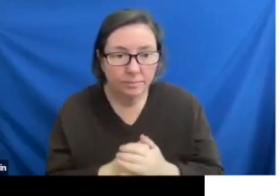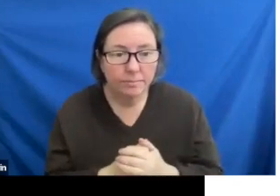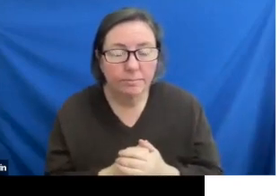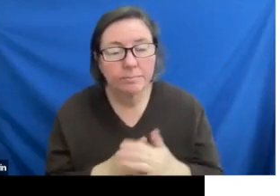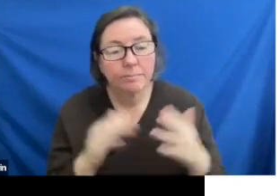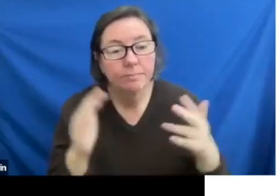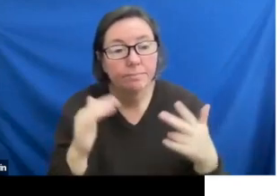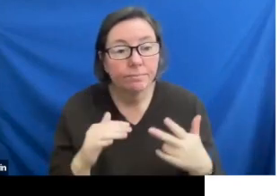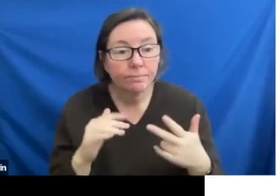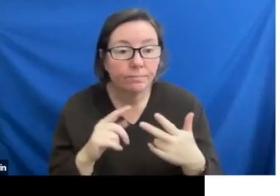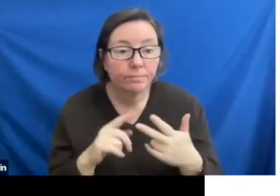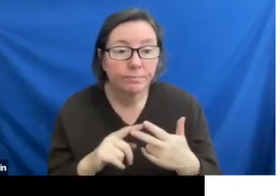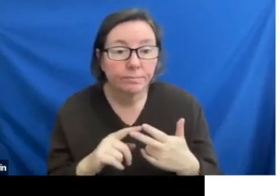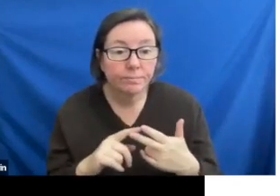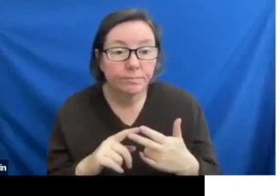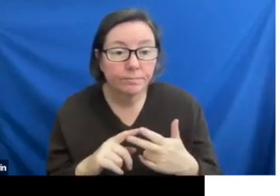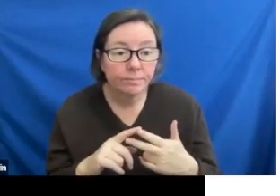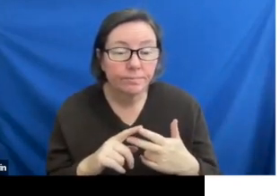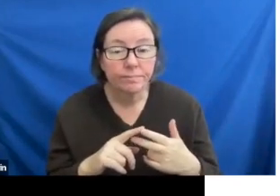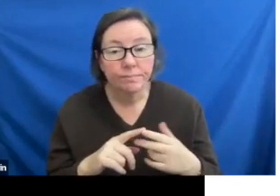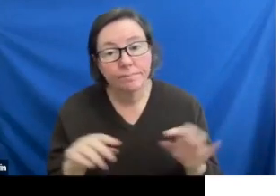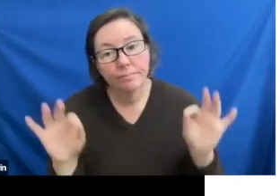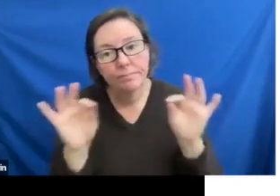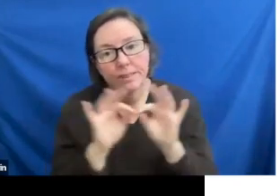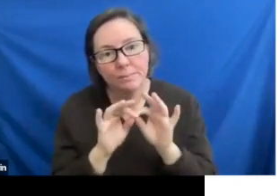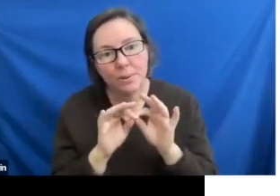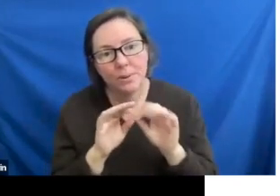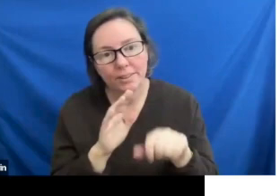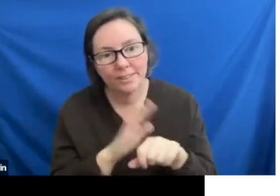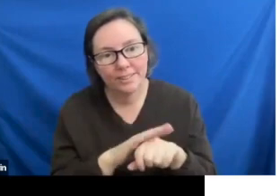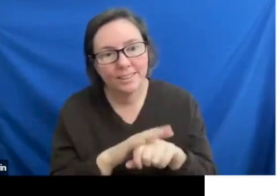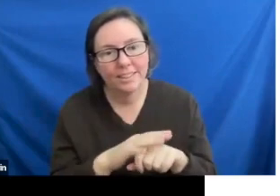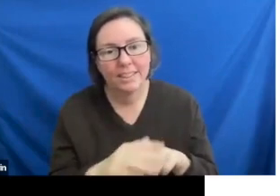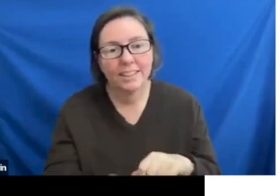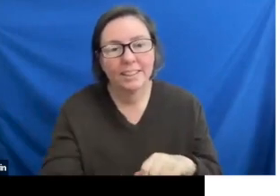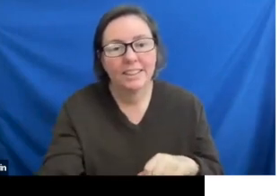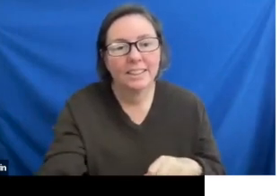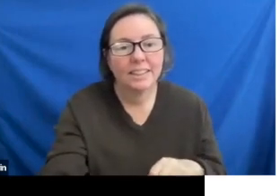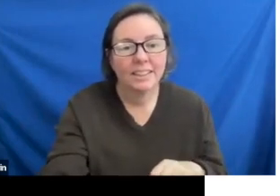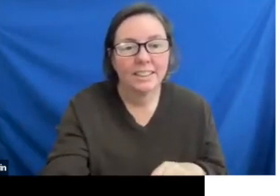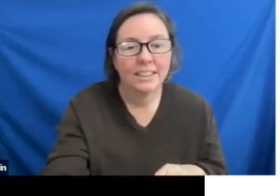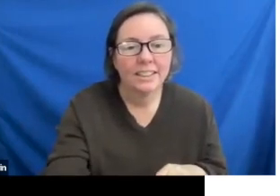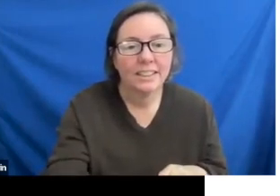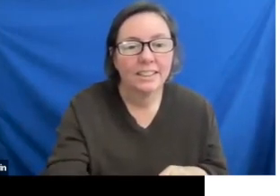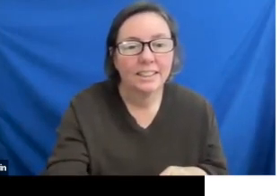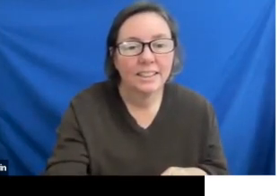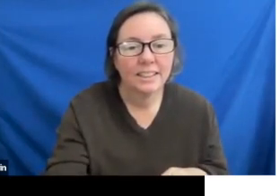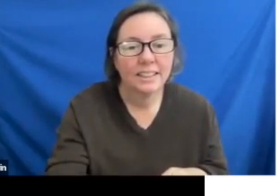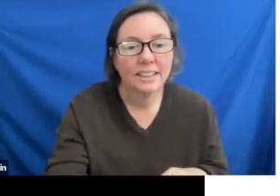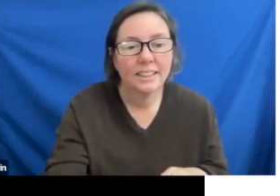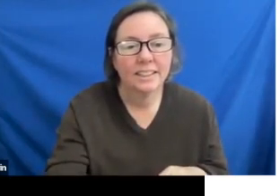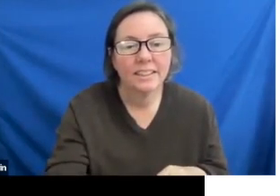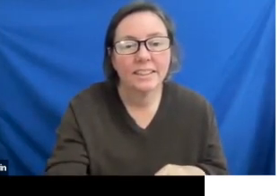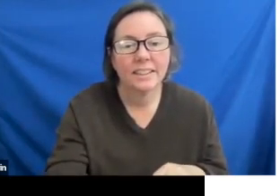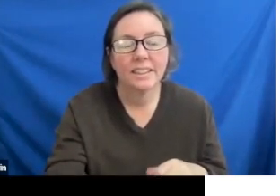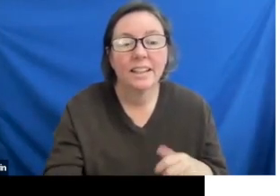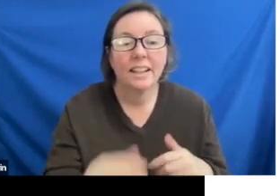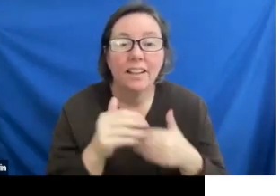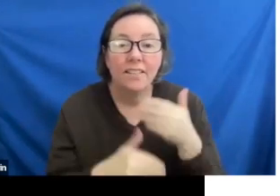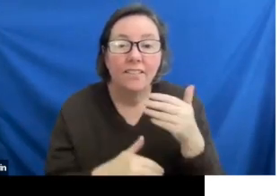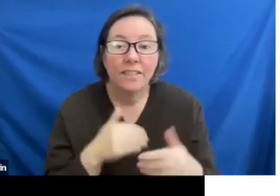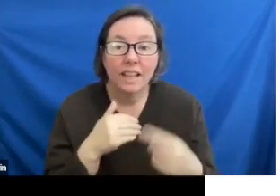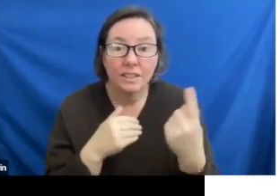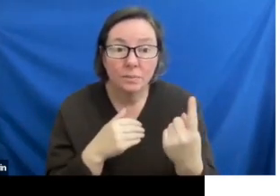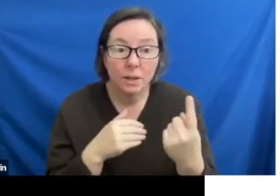Most important thing I think that we can announce tonight is that phase 1 work, which